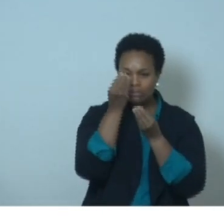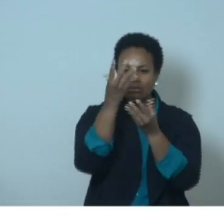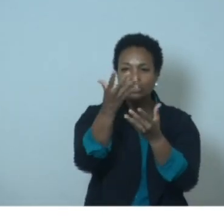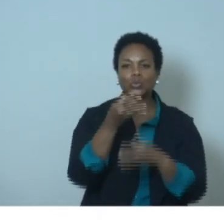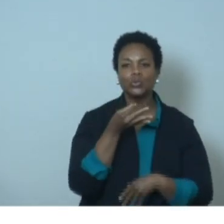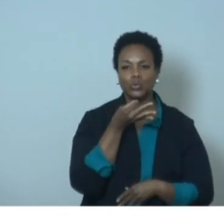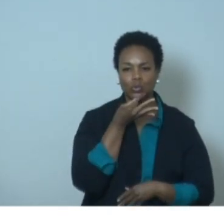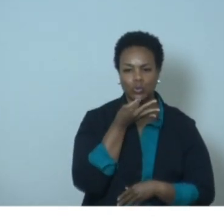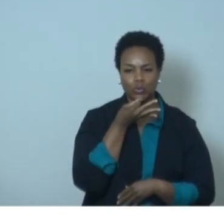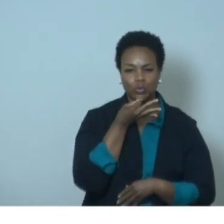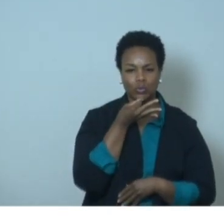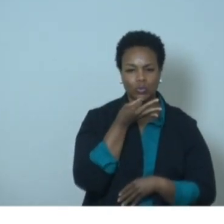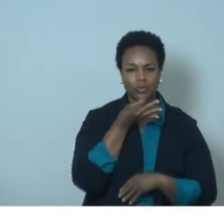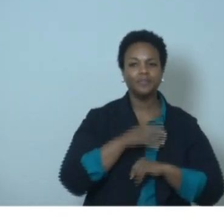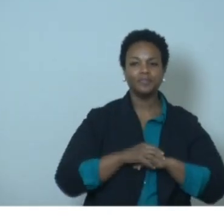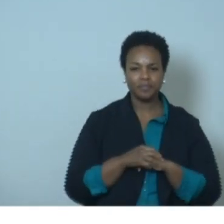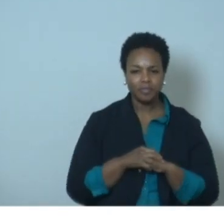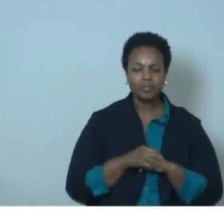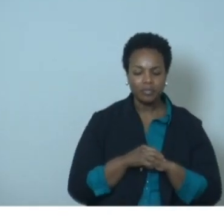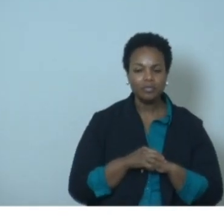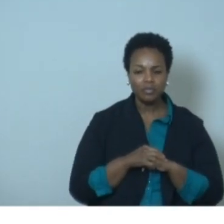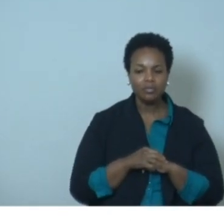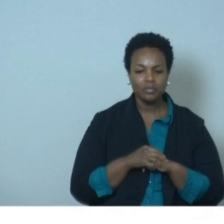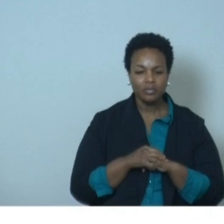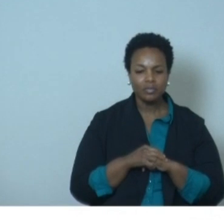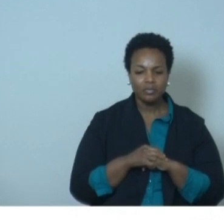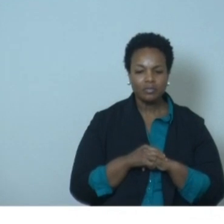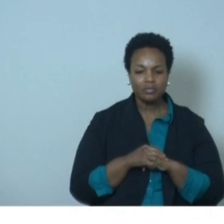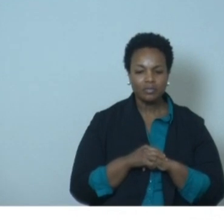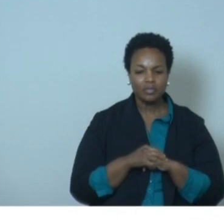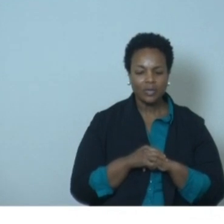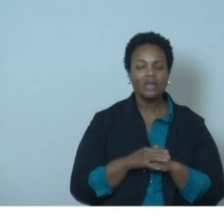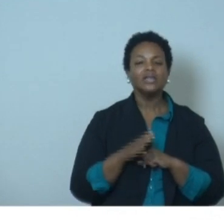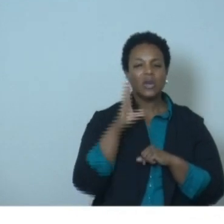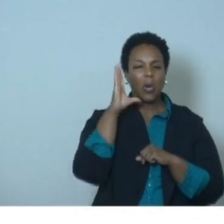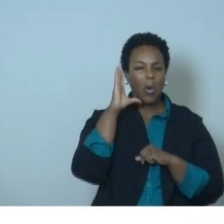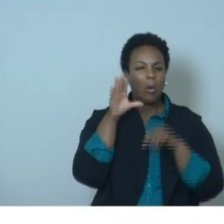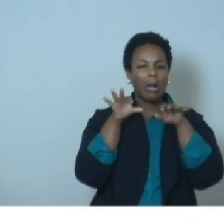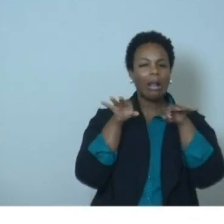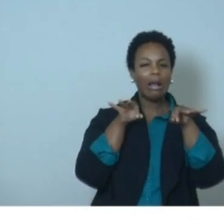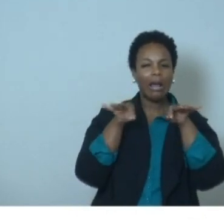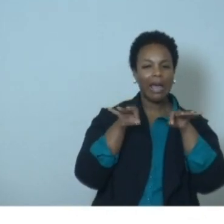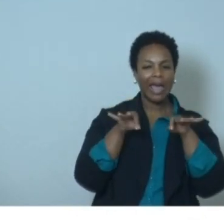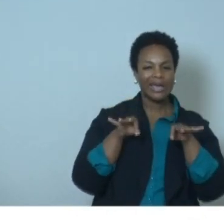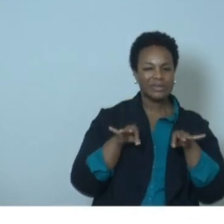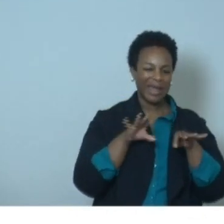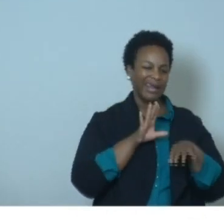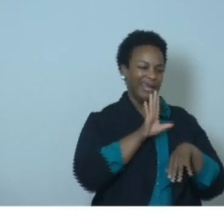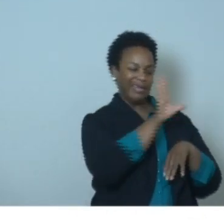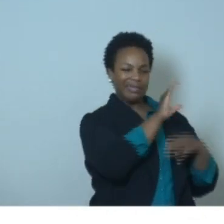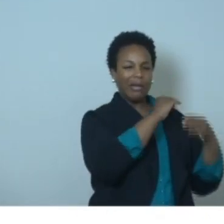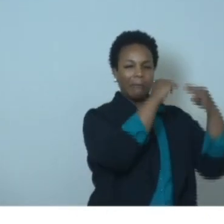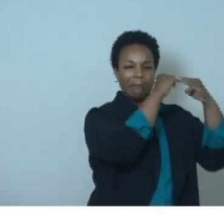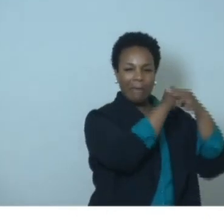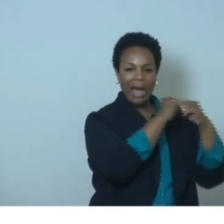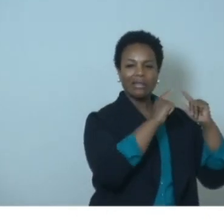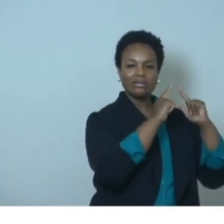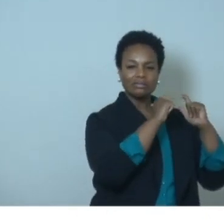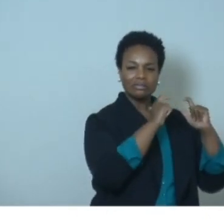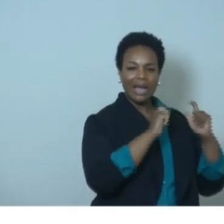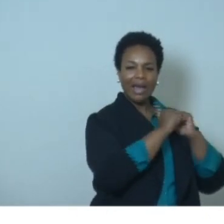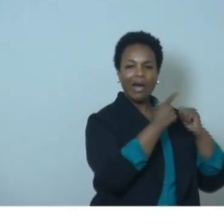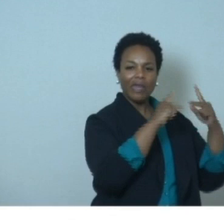accurately reflect the mathematics that go behind the spread rate. And also we'll adjust the target as well